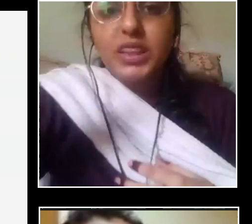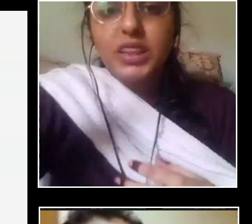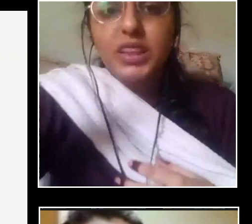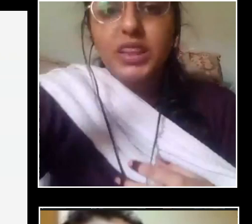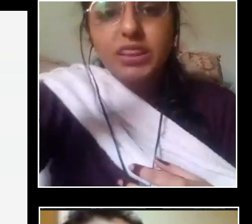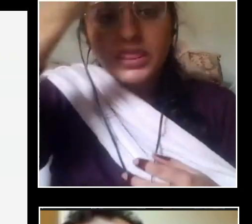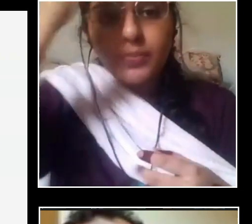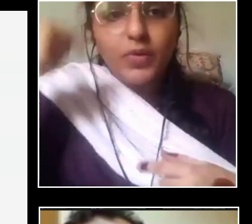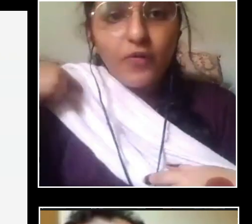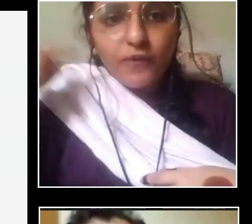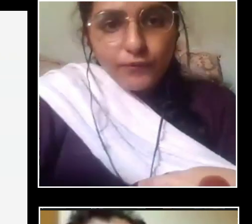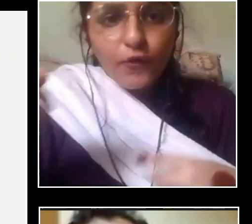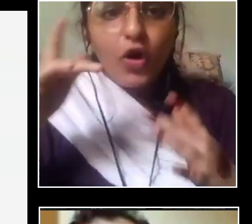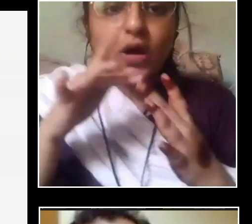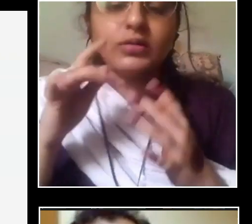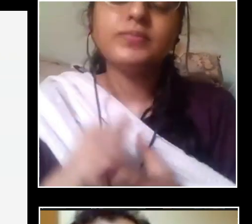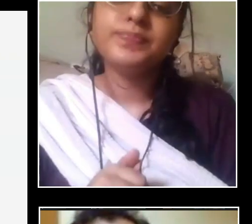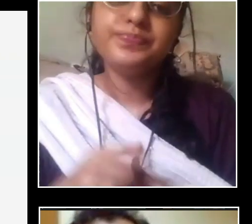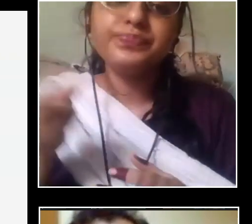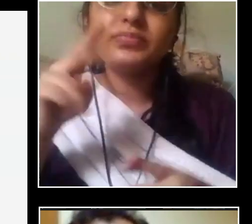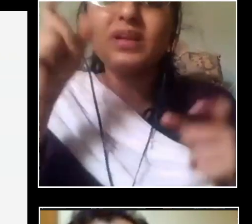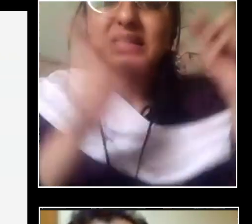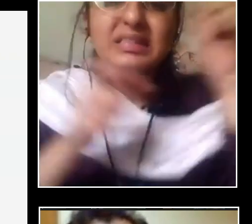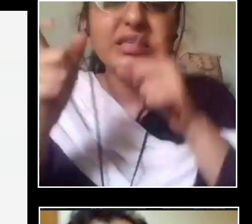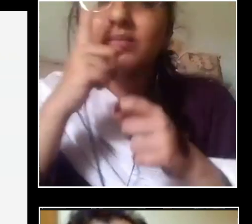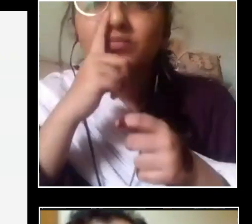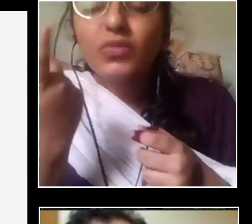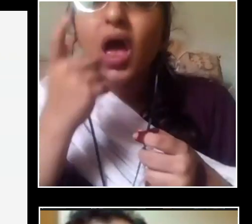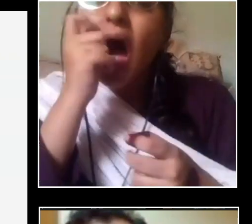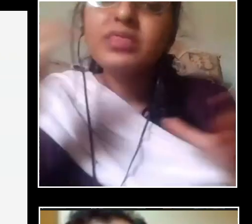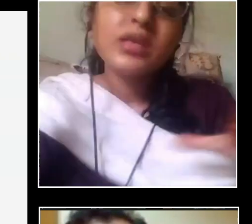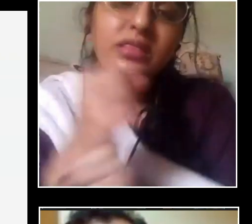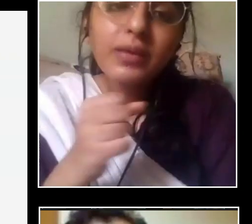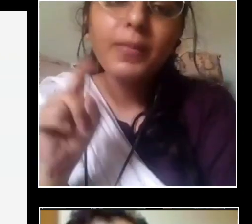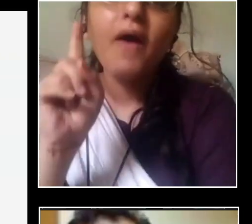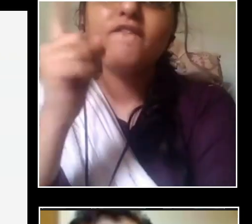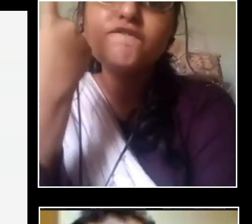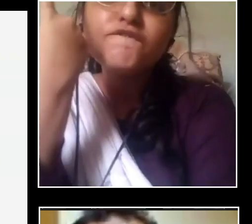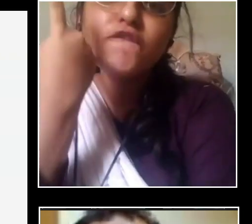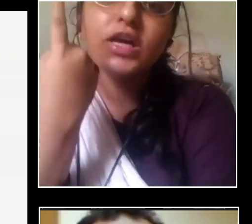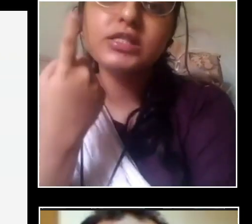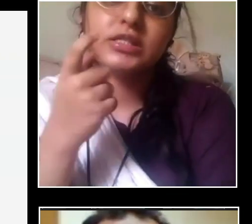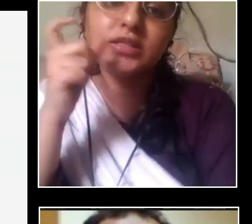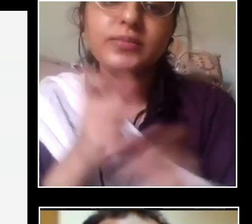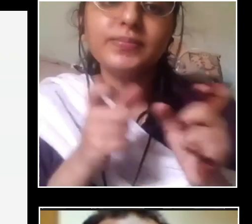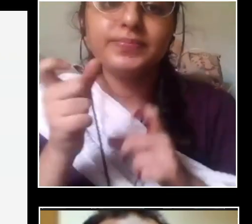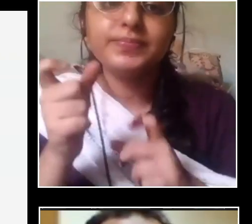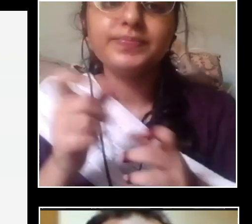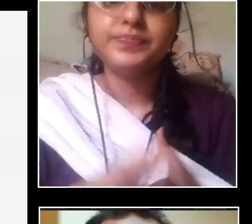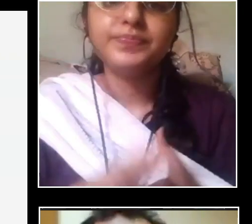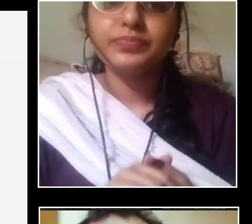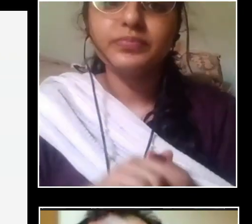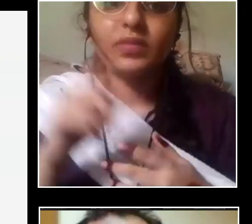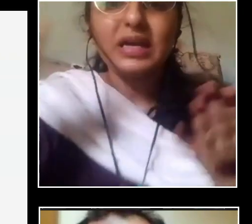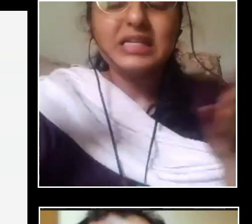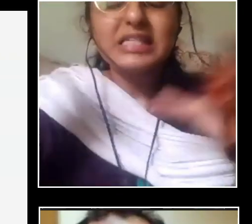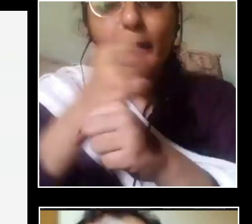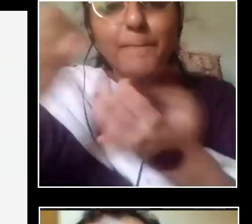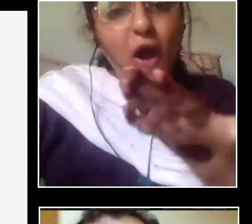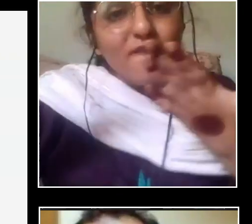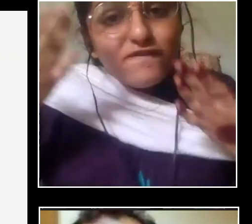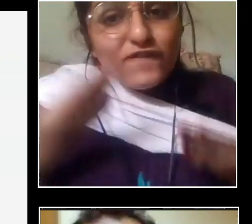interest group. Ladies and gentlemen, let me first of all pay you a very warm welcome